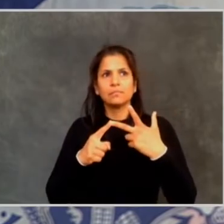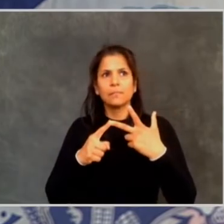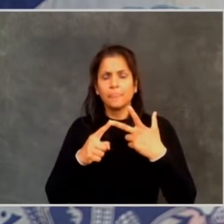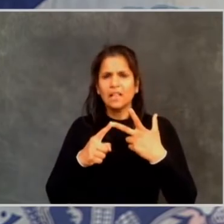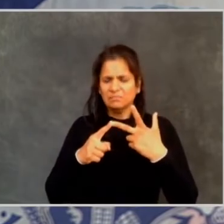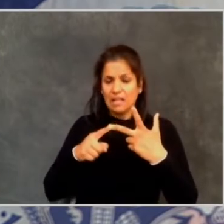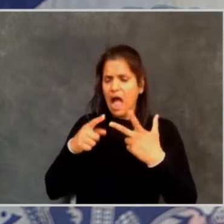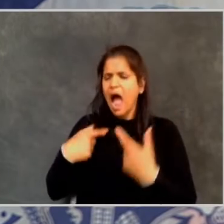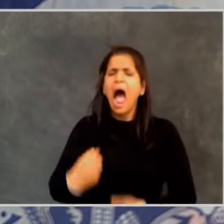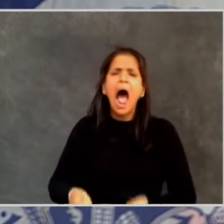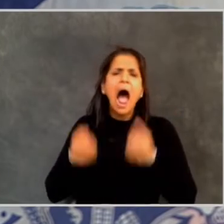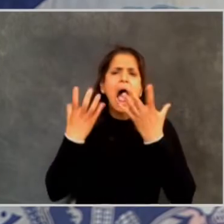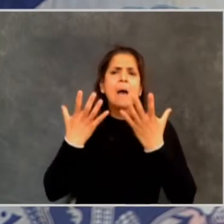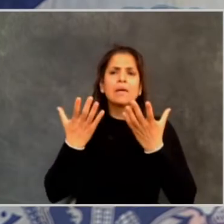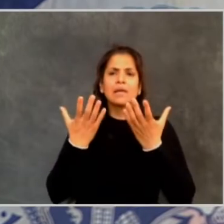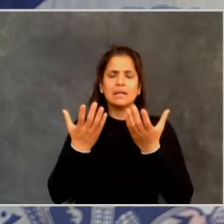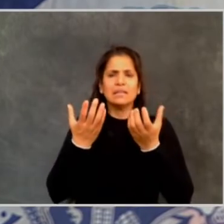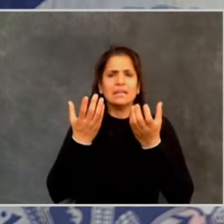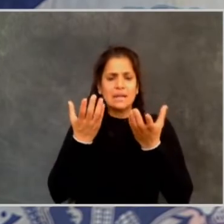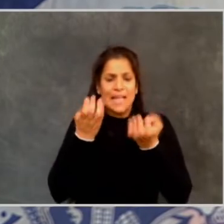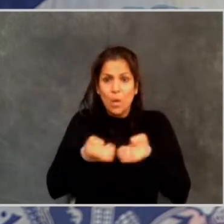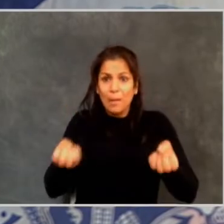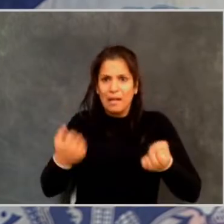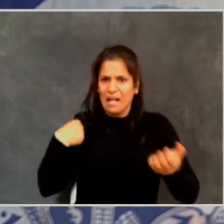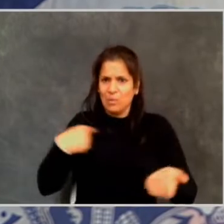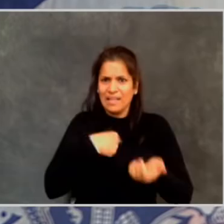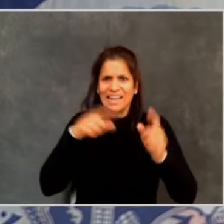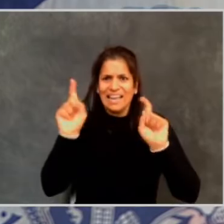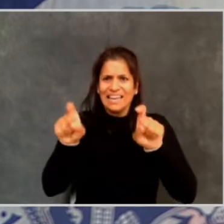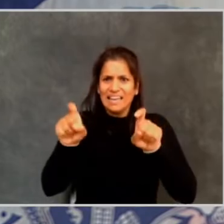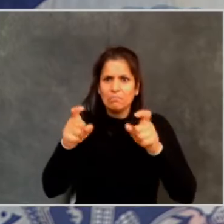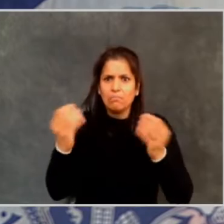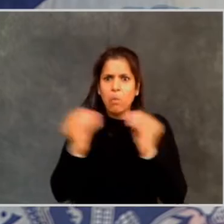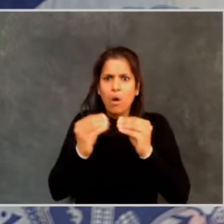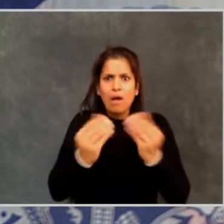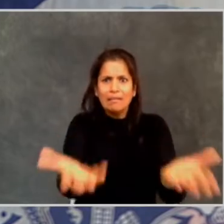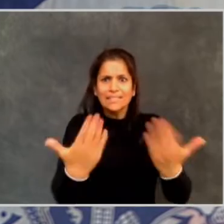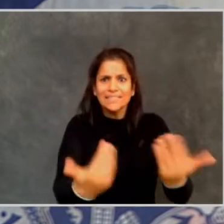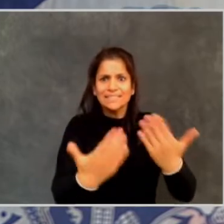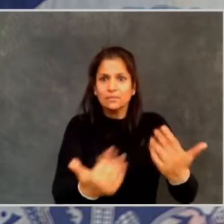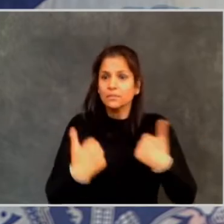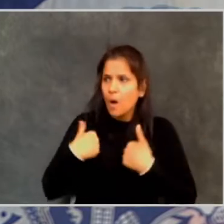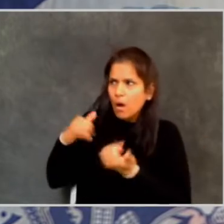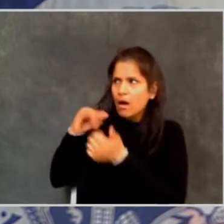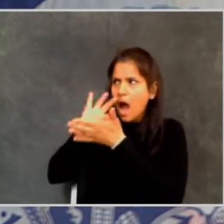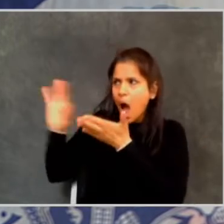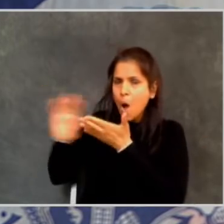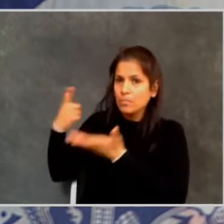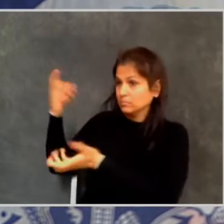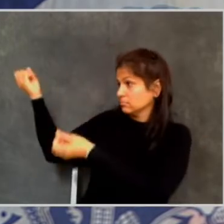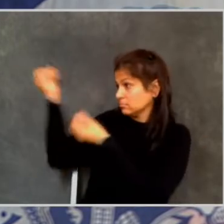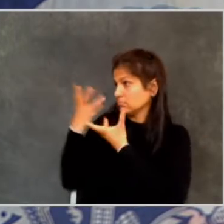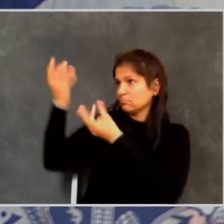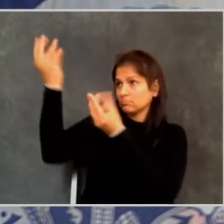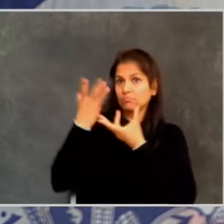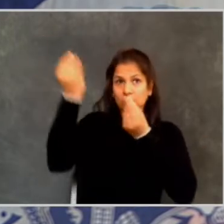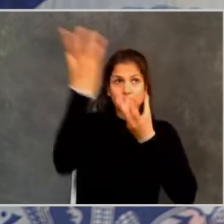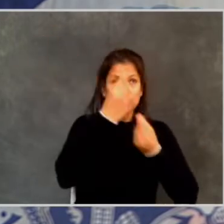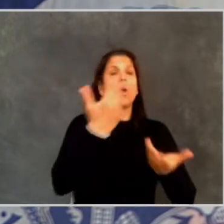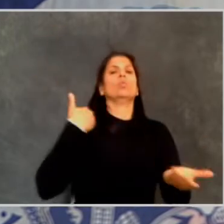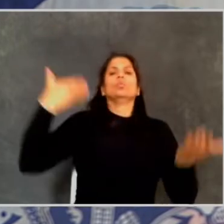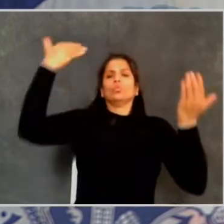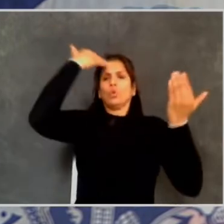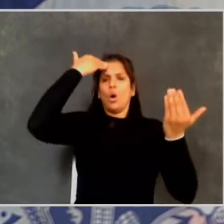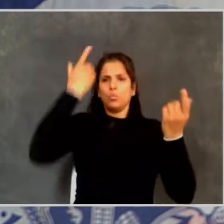the demographics of some of the COVID deaths. I spoke with an emergency care doctor in Brooklyn who had talked to me about how the city